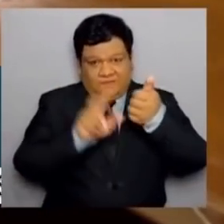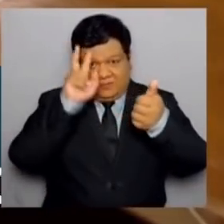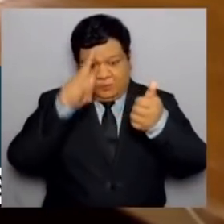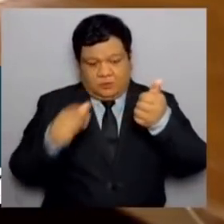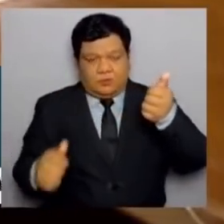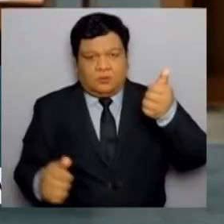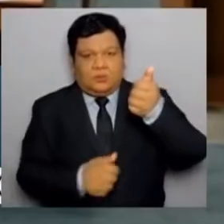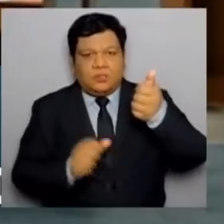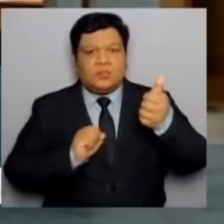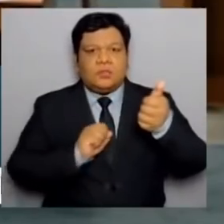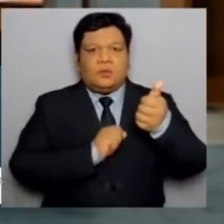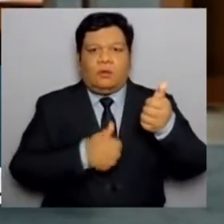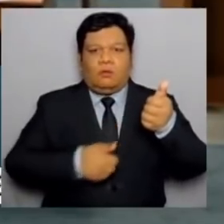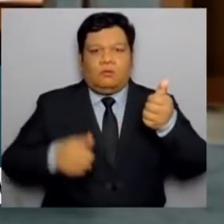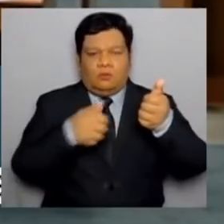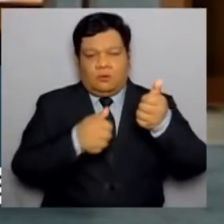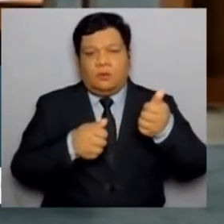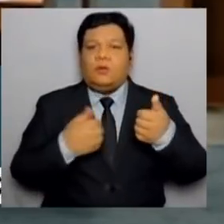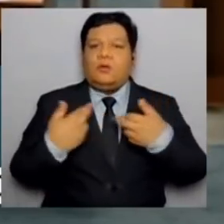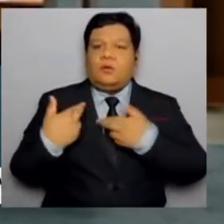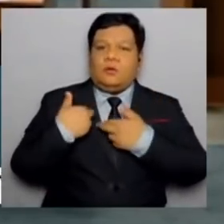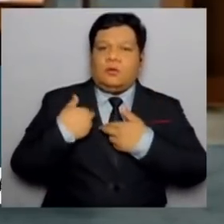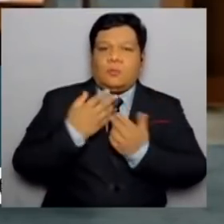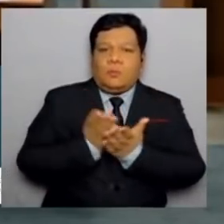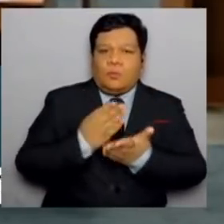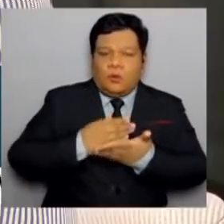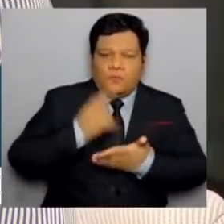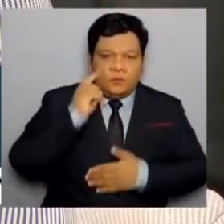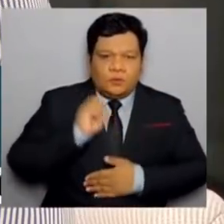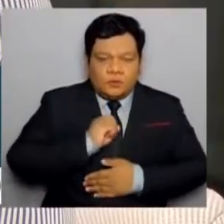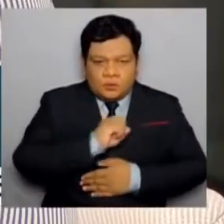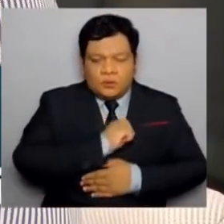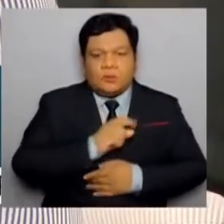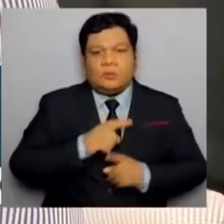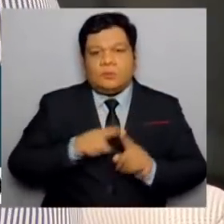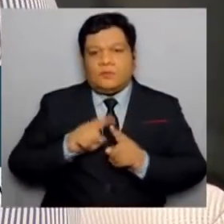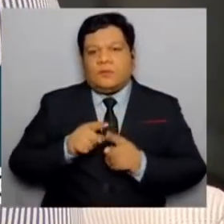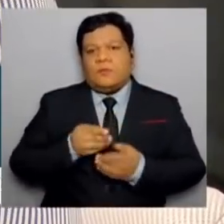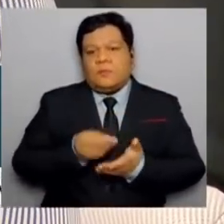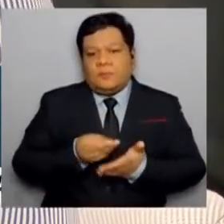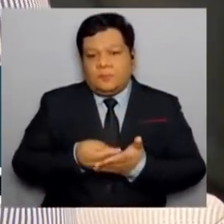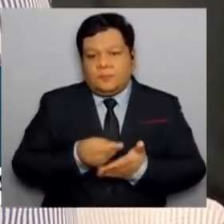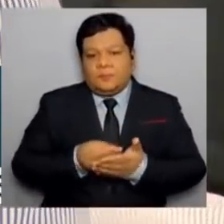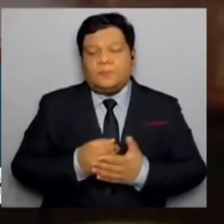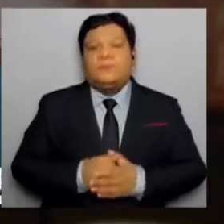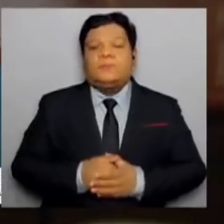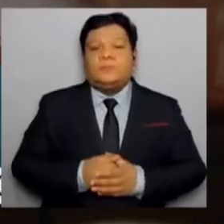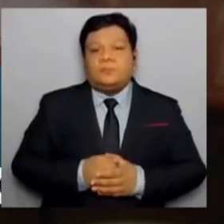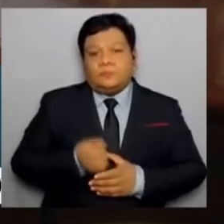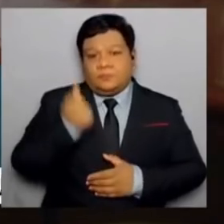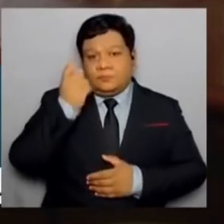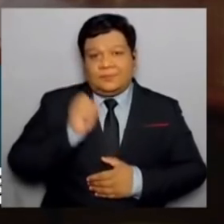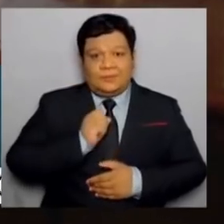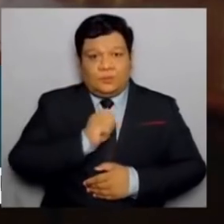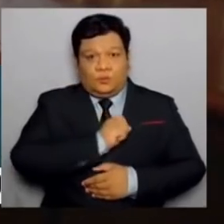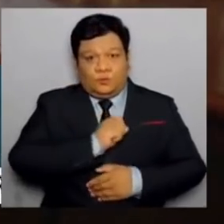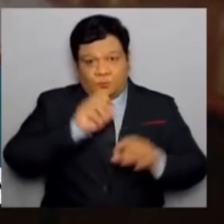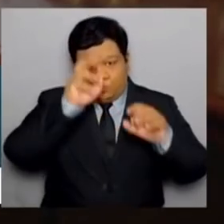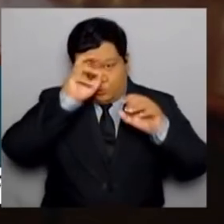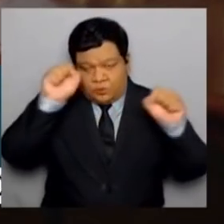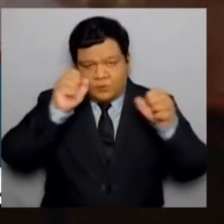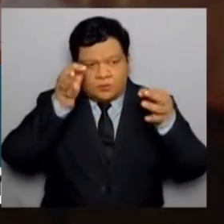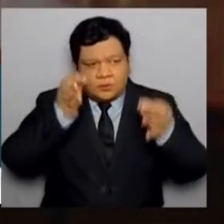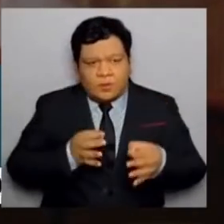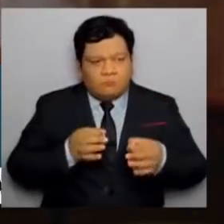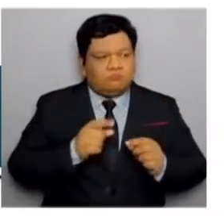Senate, and handles the SP office's confidential funds. Trillanes says the Senate President also decides what committee will be given